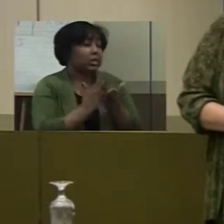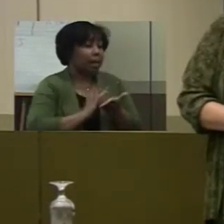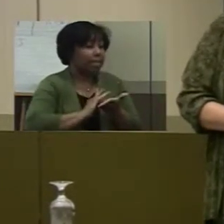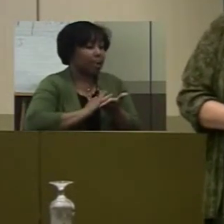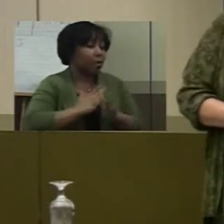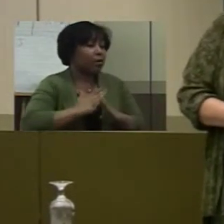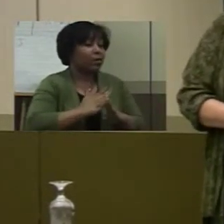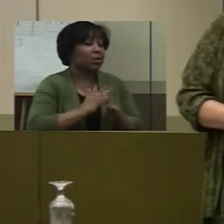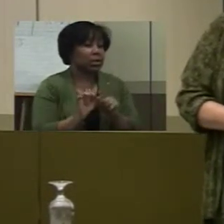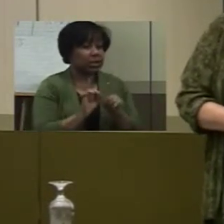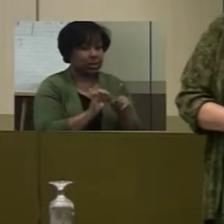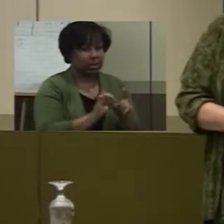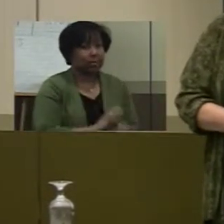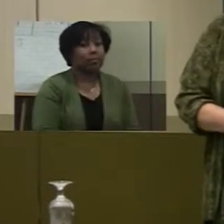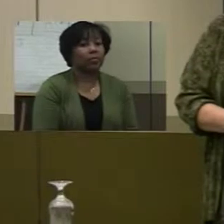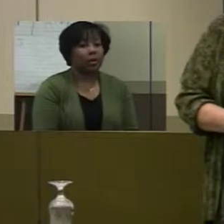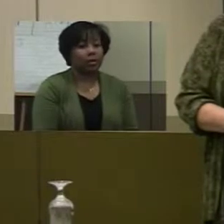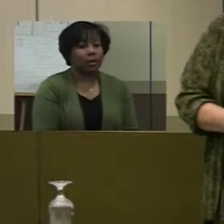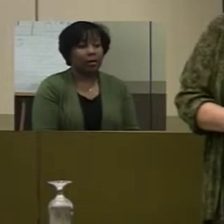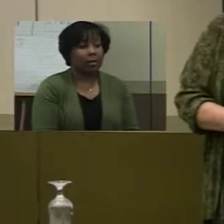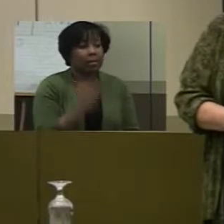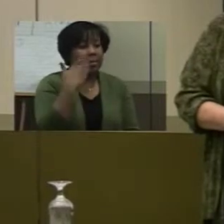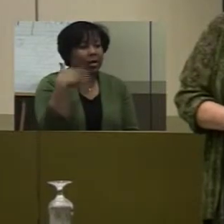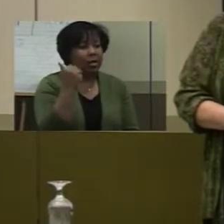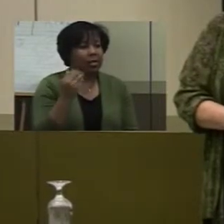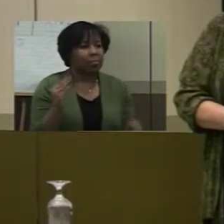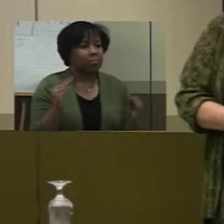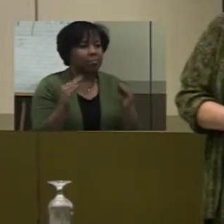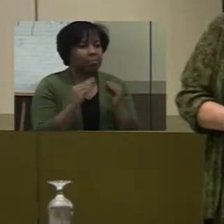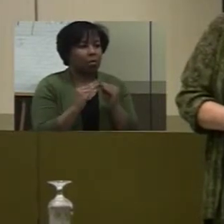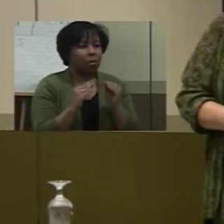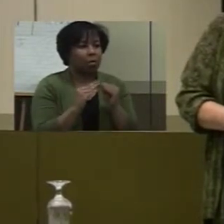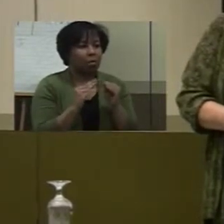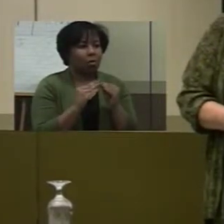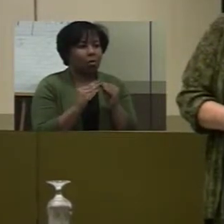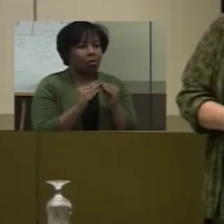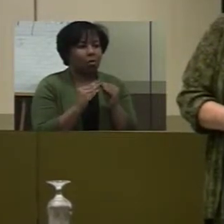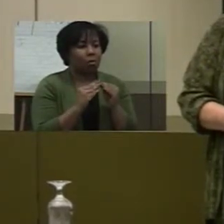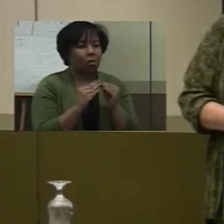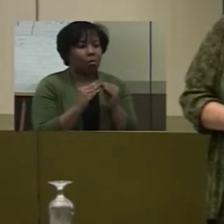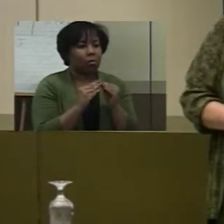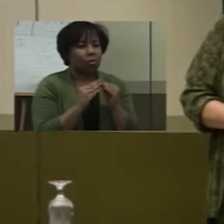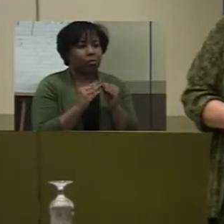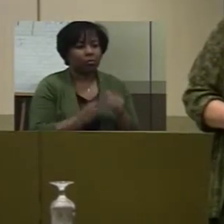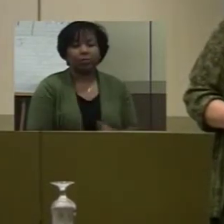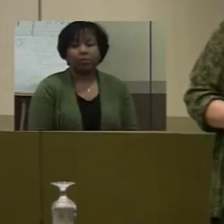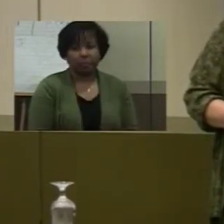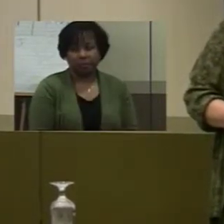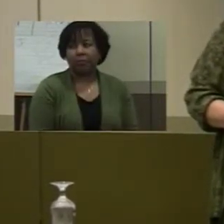medical interventions. Okay. Because it's more of a problem attending than actual